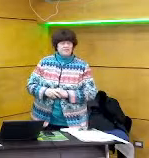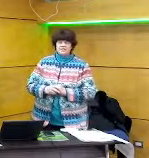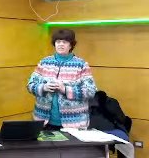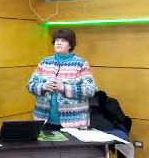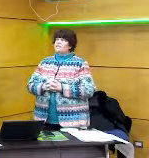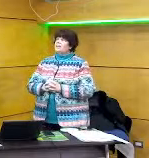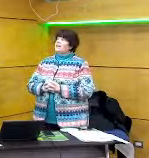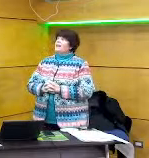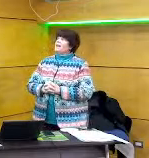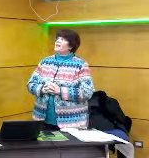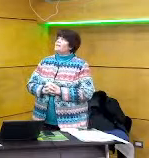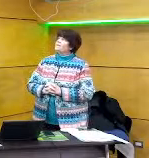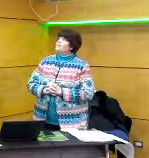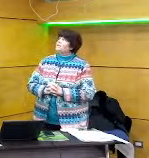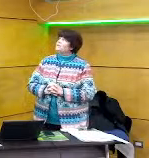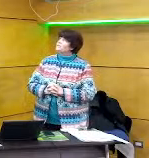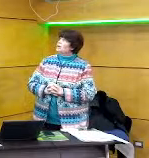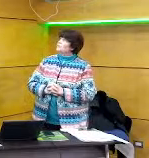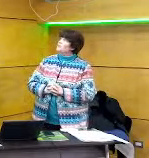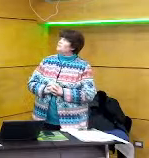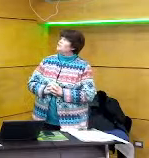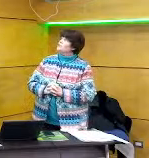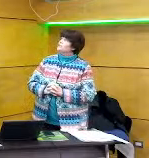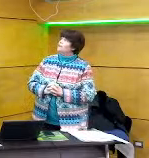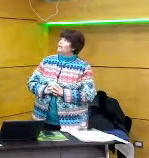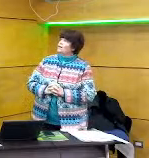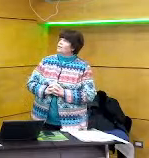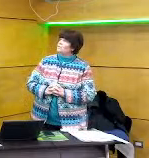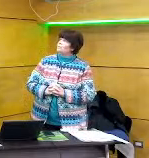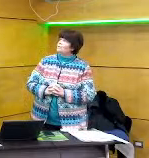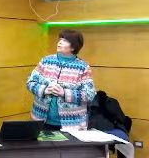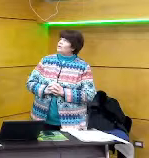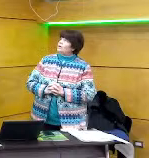to 19. And this competition